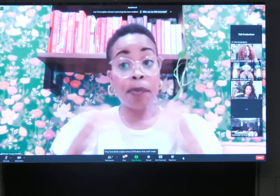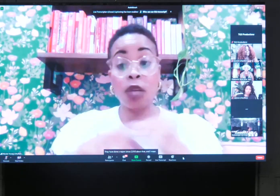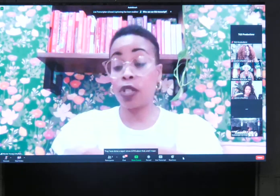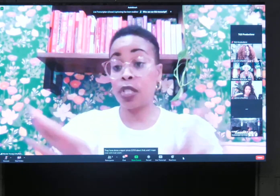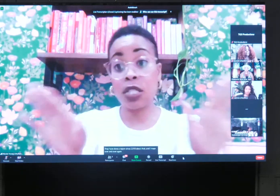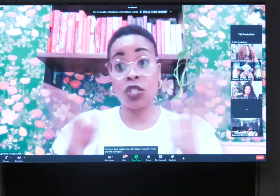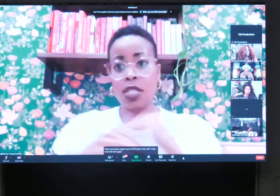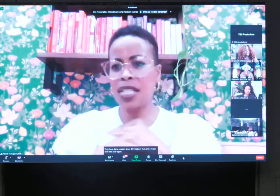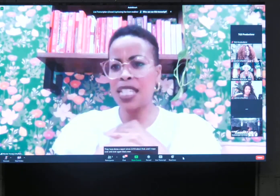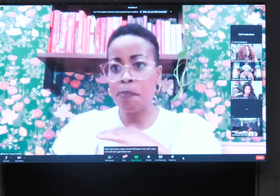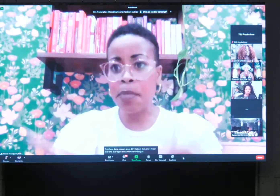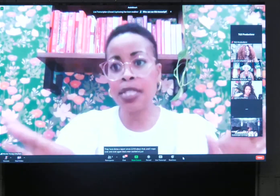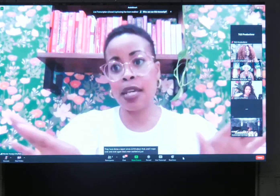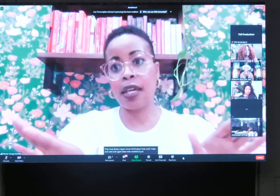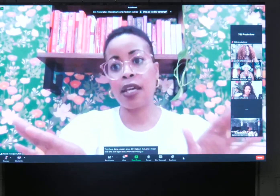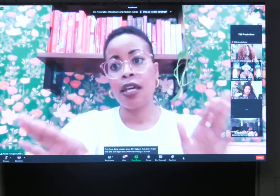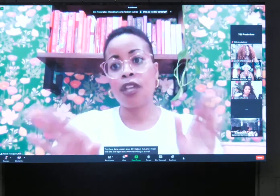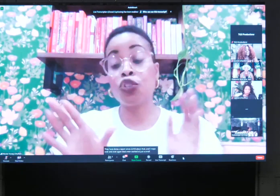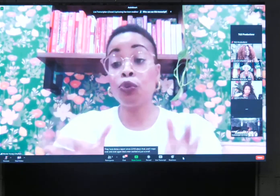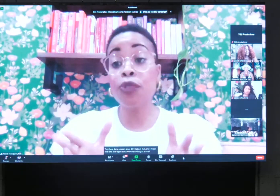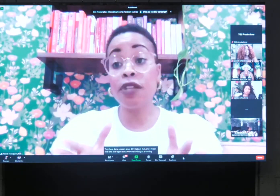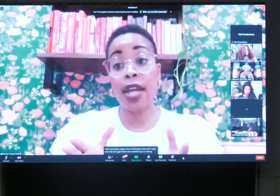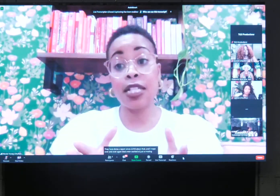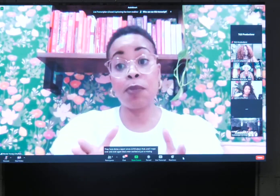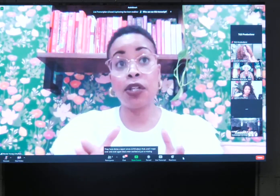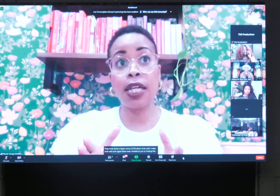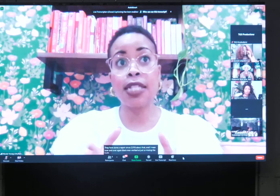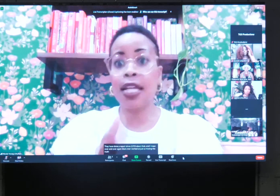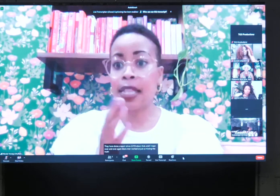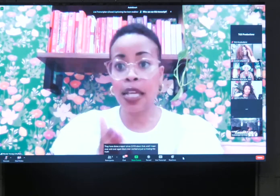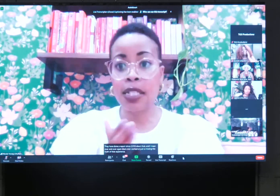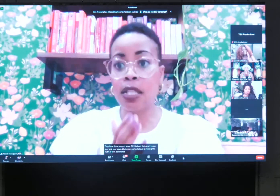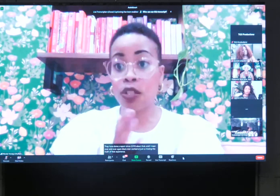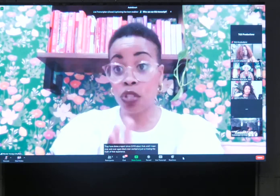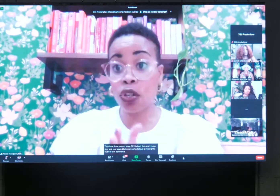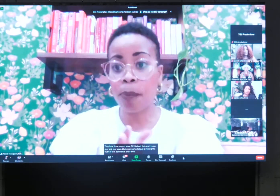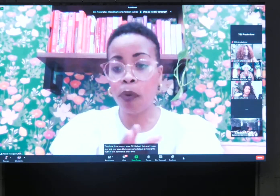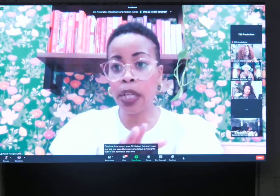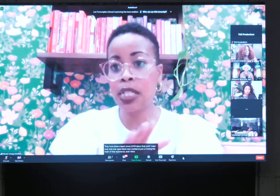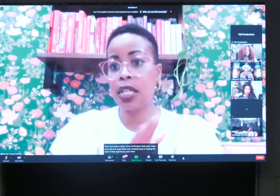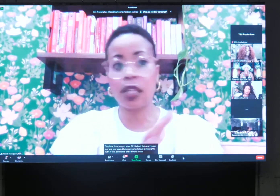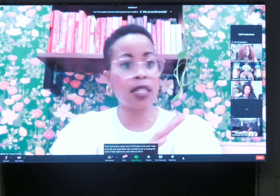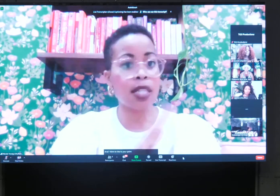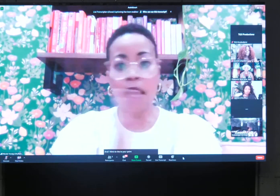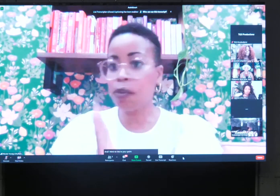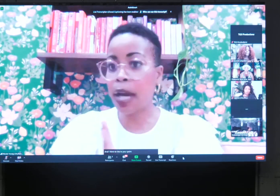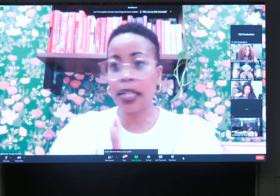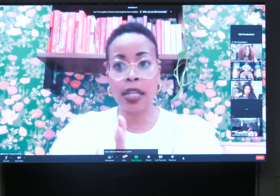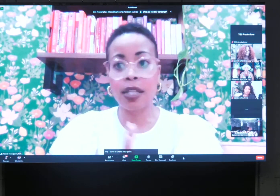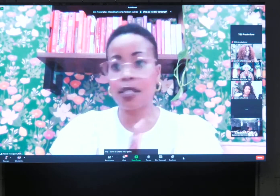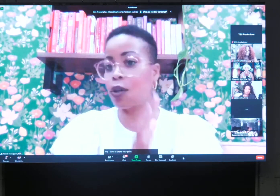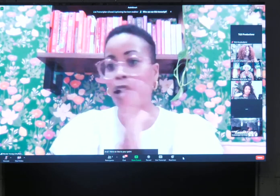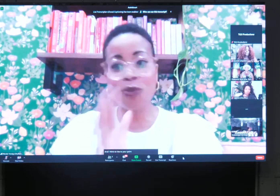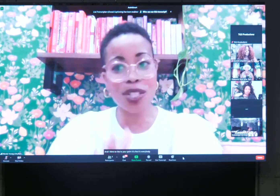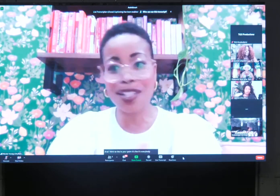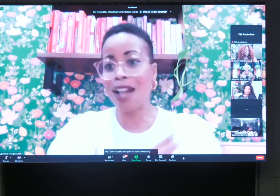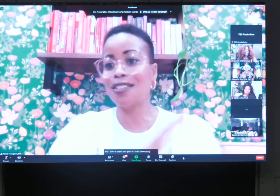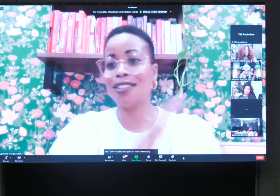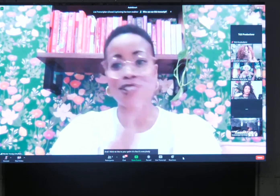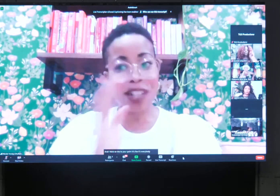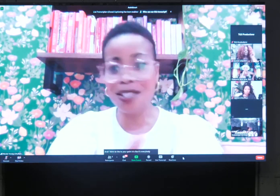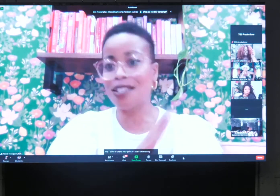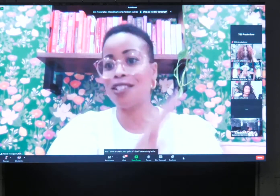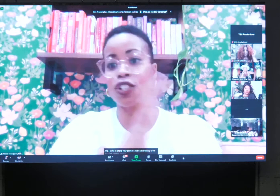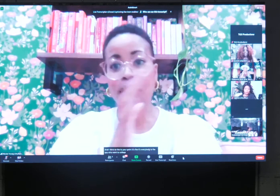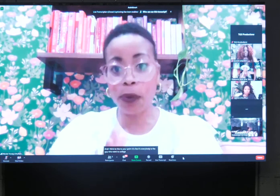Black men were just dismissing the truth of that experience. And I think to your point, it's like, everybody is the guy who went to college,